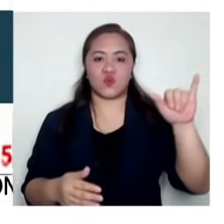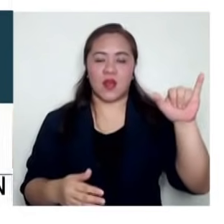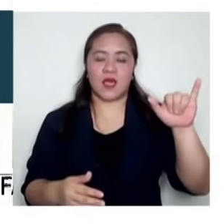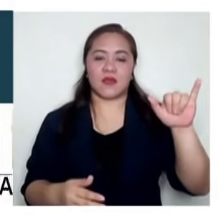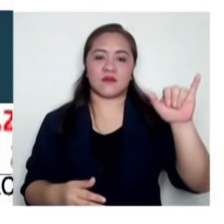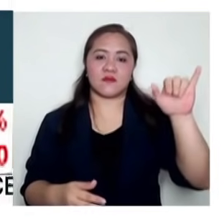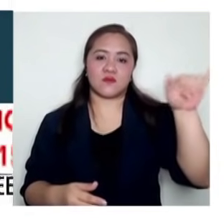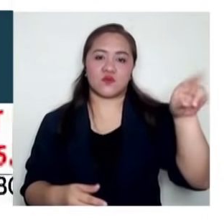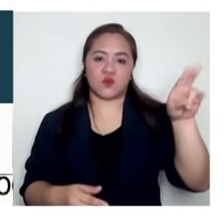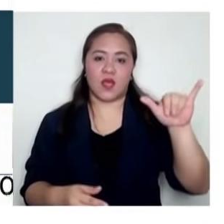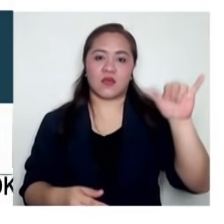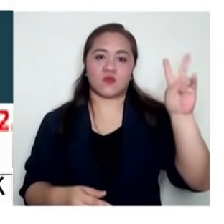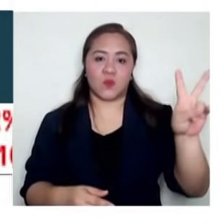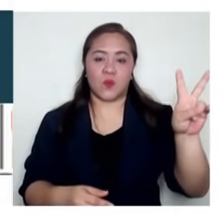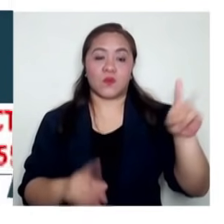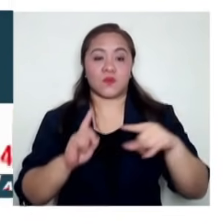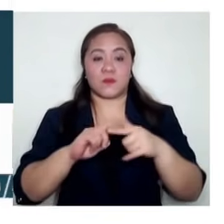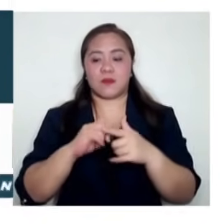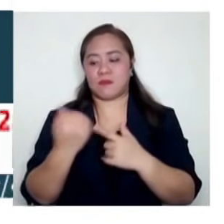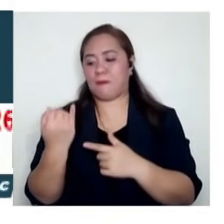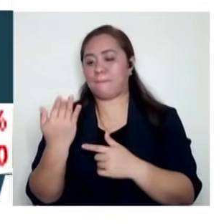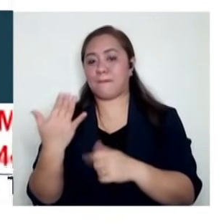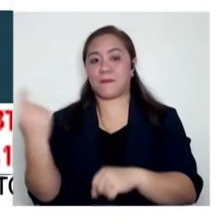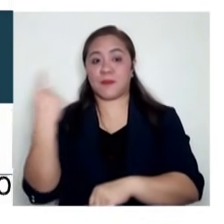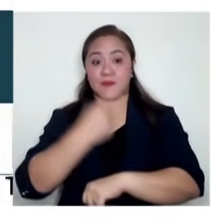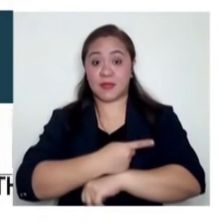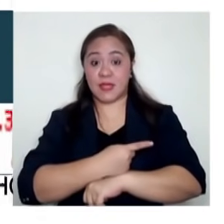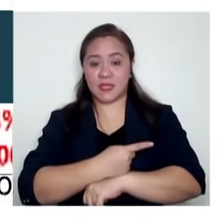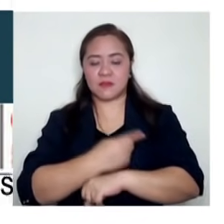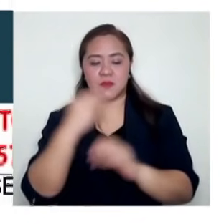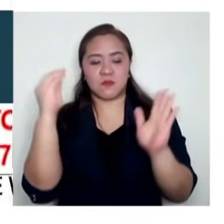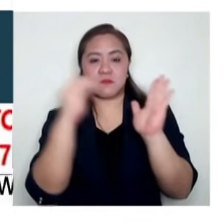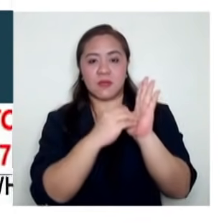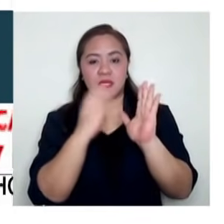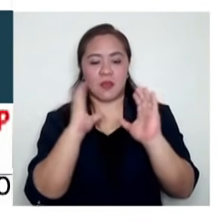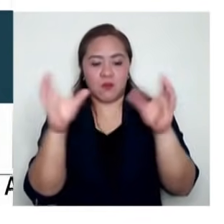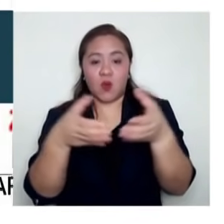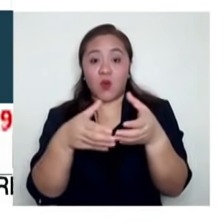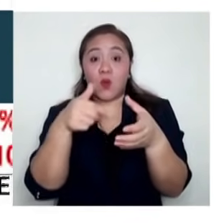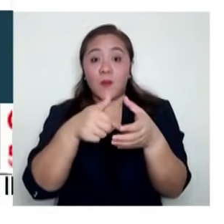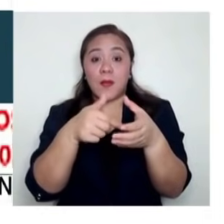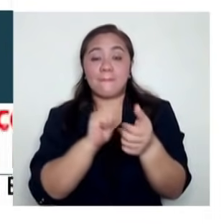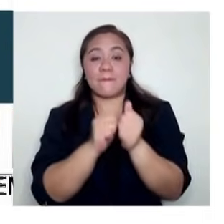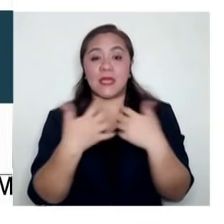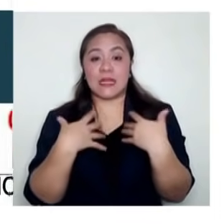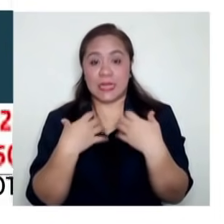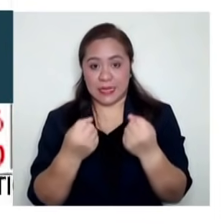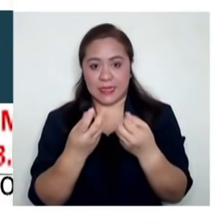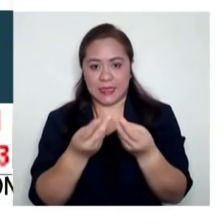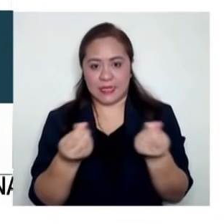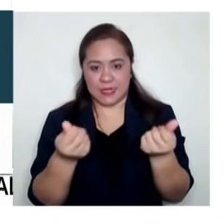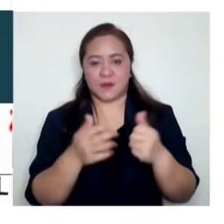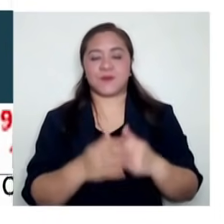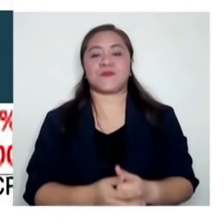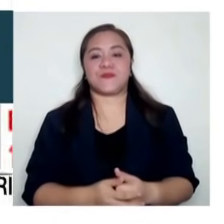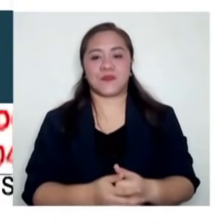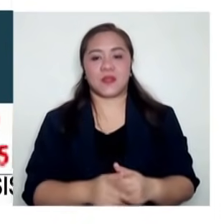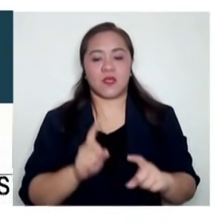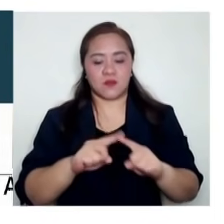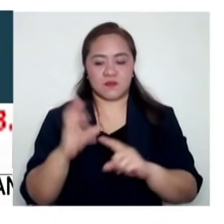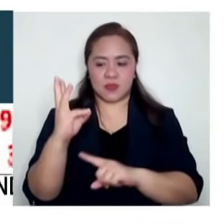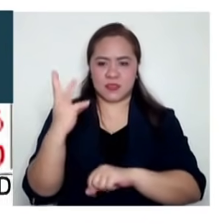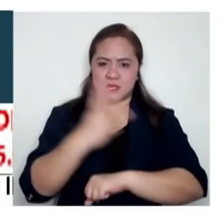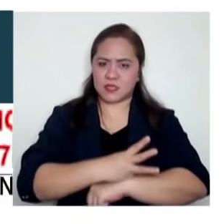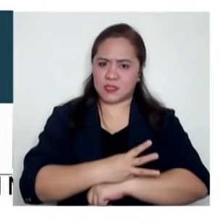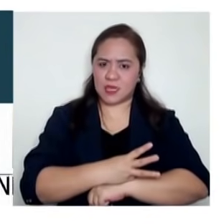after they have had been tagged as recovered. Okay. And these 6 days, within those six days,